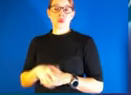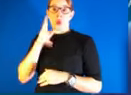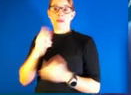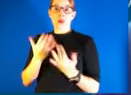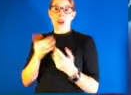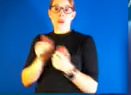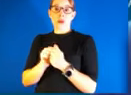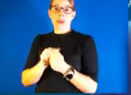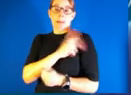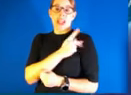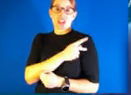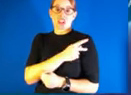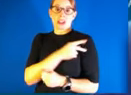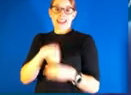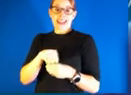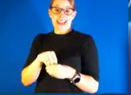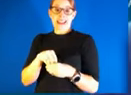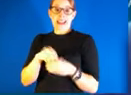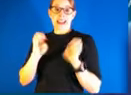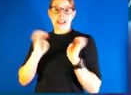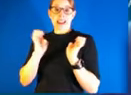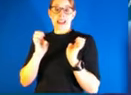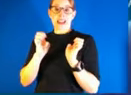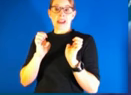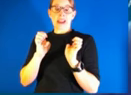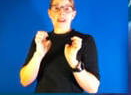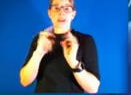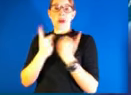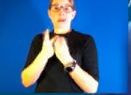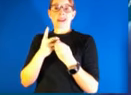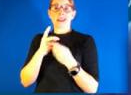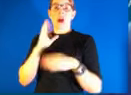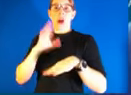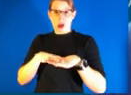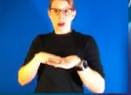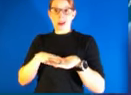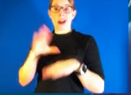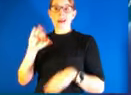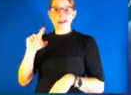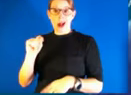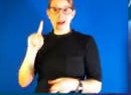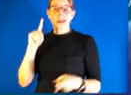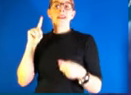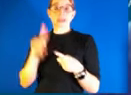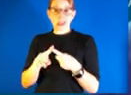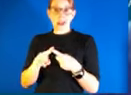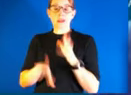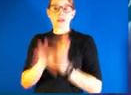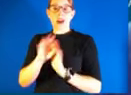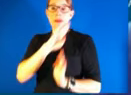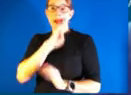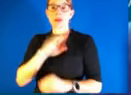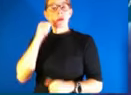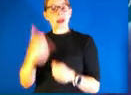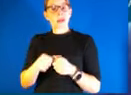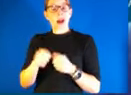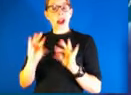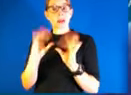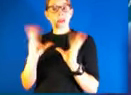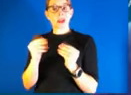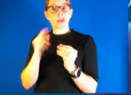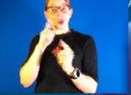the patient in the ED on your ambulance cot until we can find a bed and discharge somebody. Now, remember, the ambulance's primary